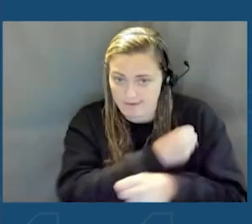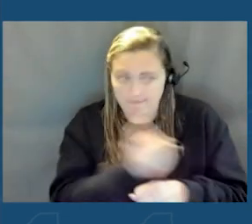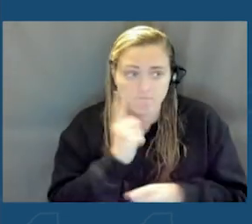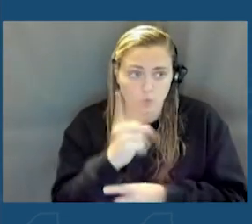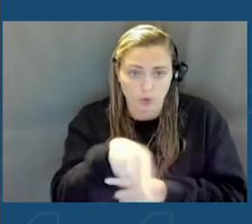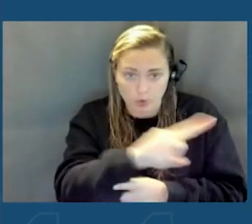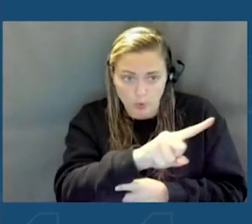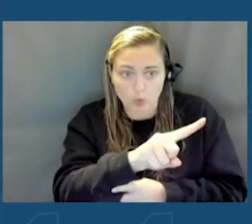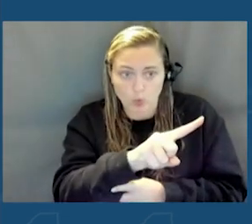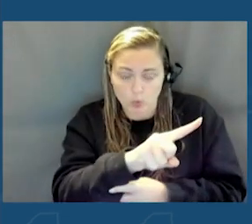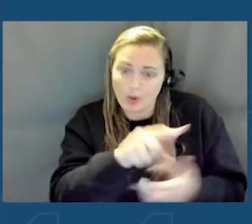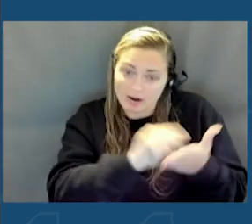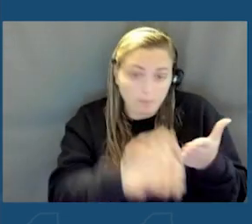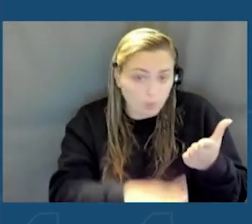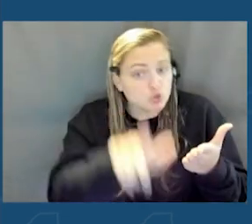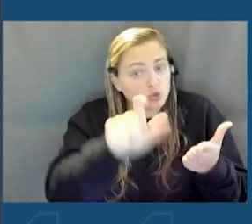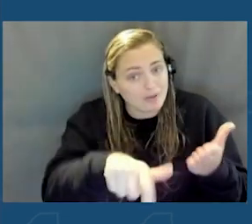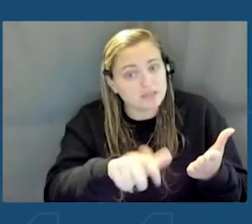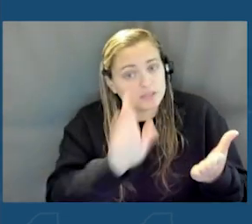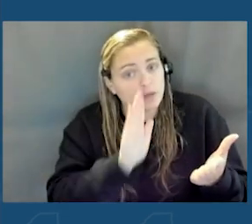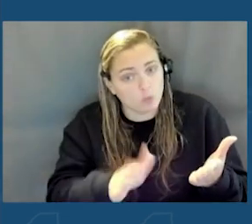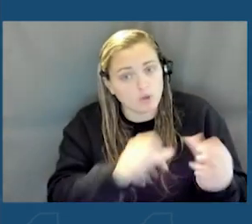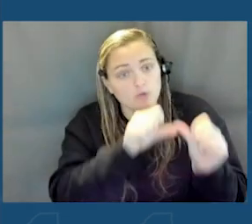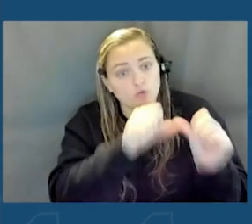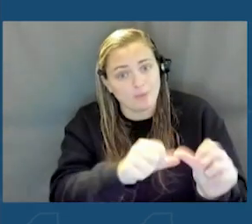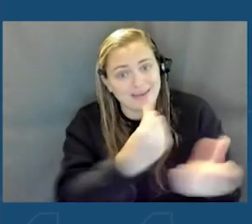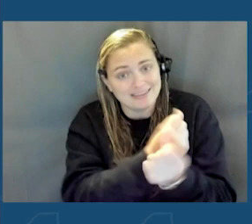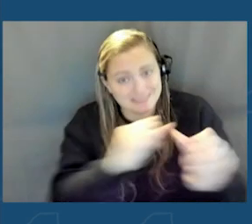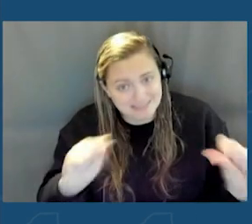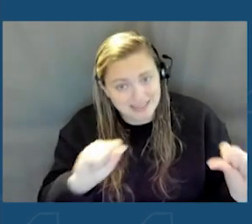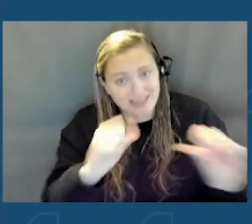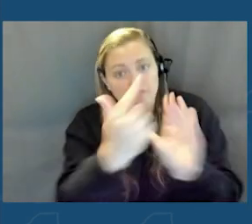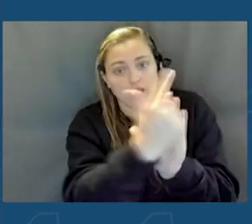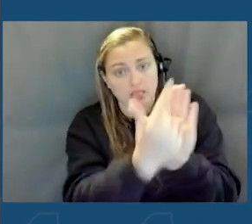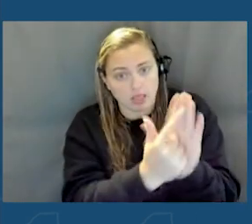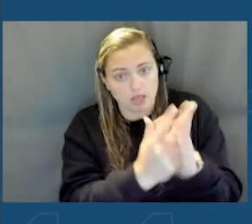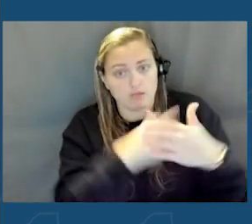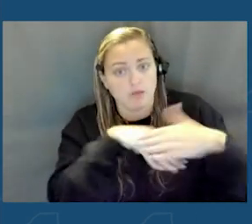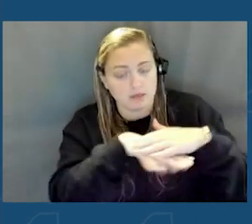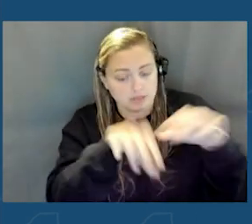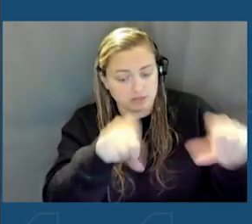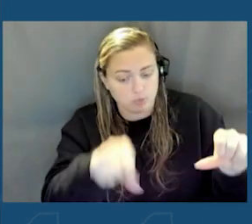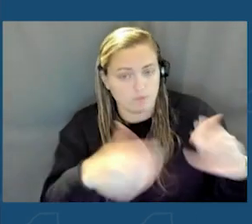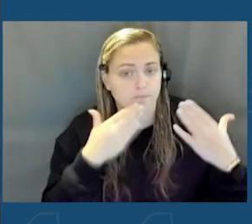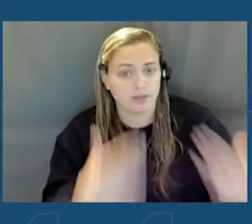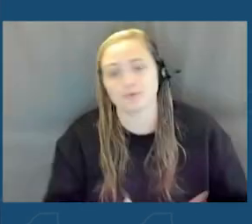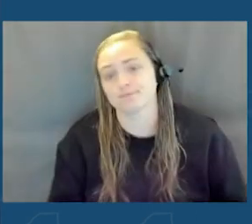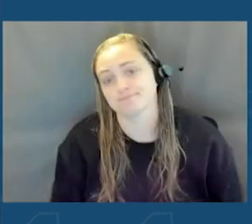Abortion must and will remain safe, legal, and accessible. Thank you.